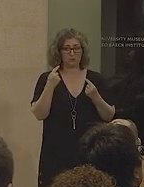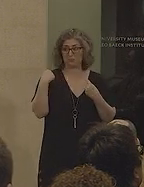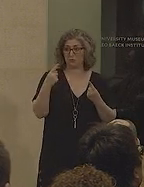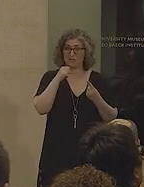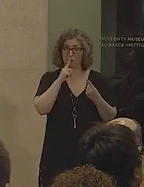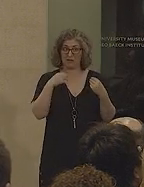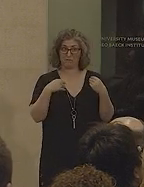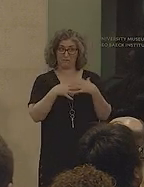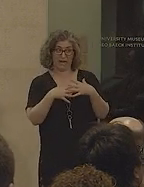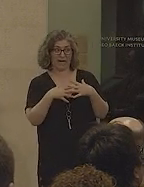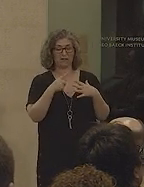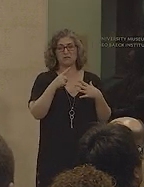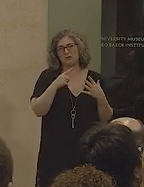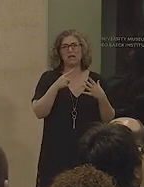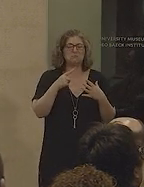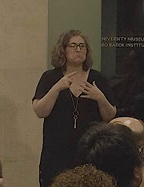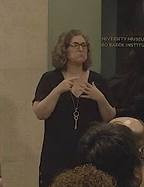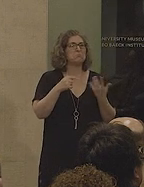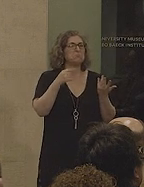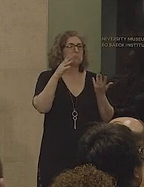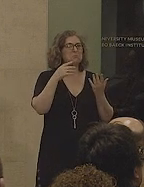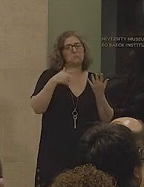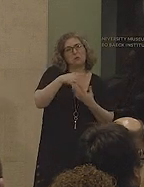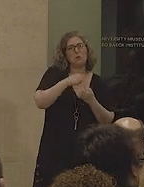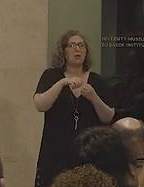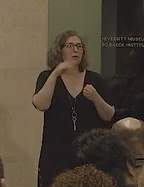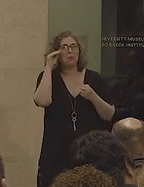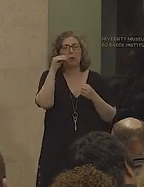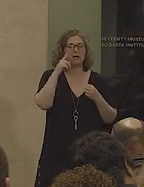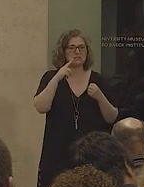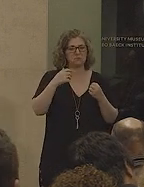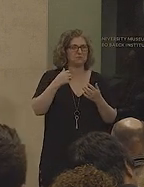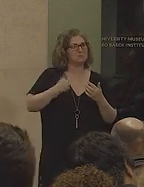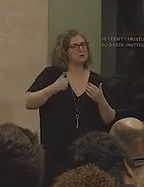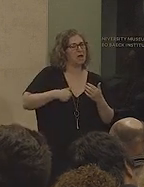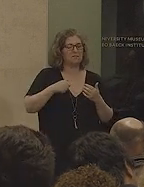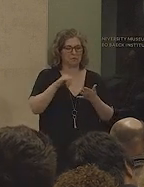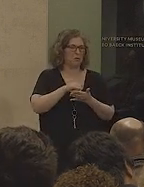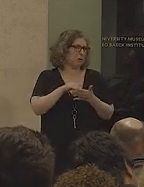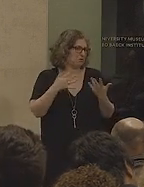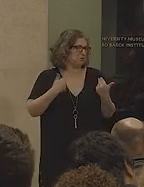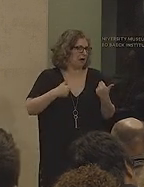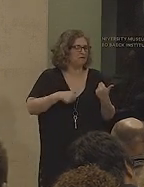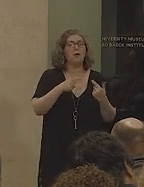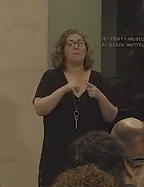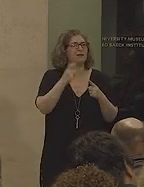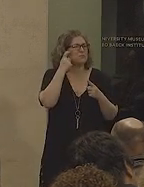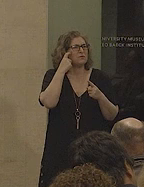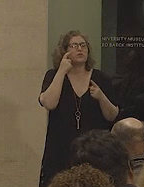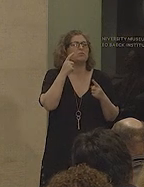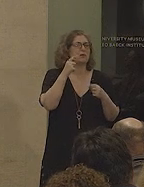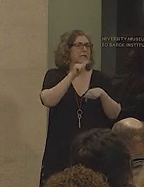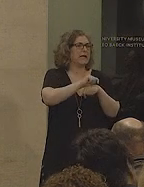so far. You know, they're kind of guys, and they, you know, live in New York, and they're used to being tough. But just the other day, we were invited to go do a special service